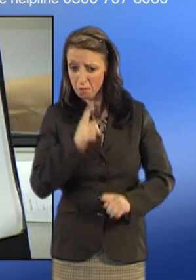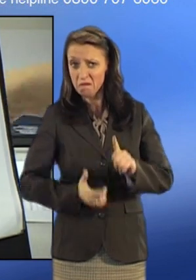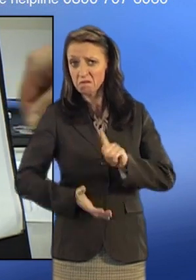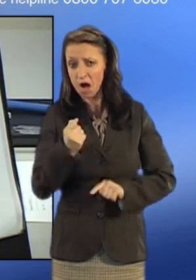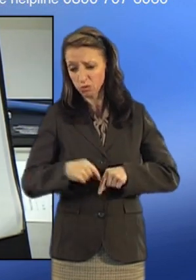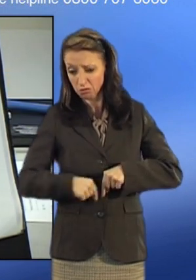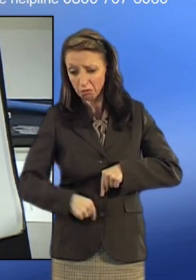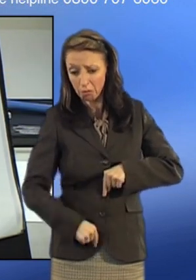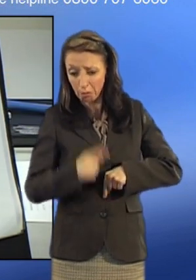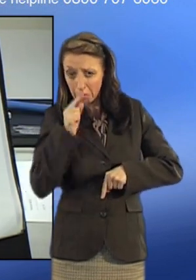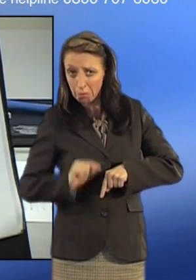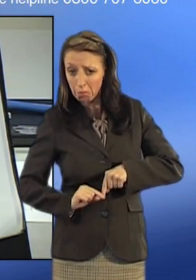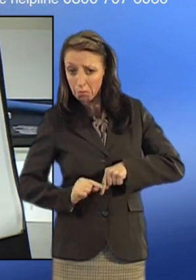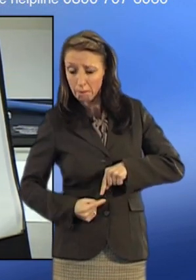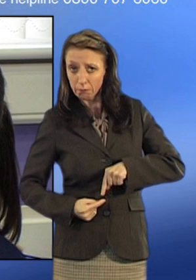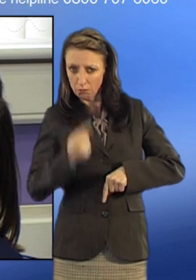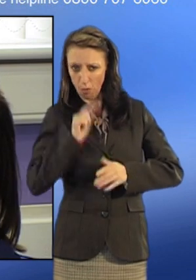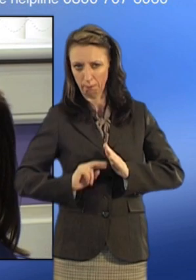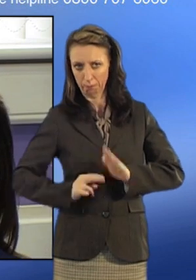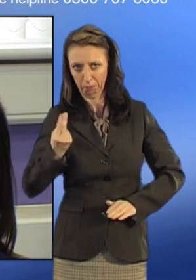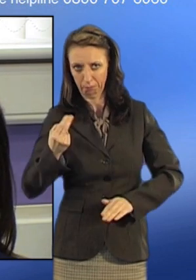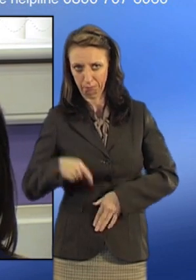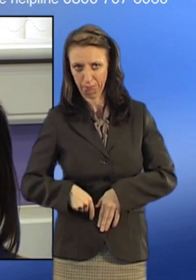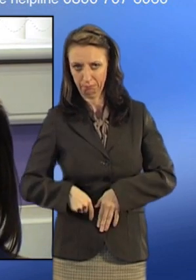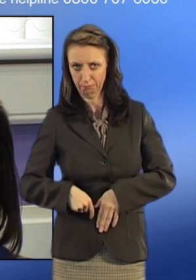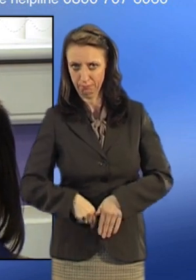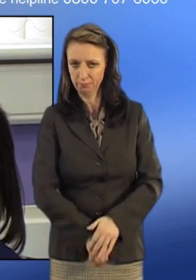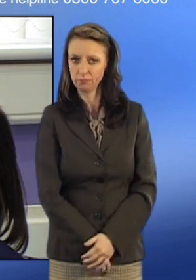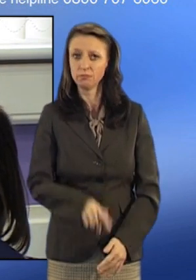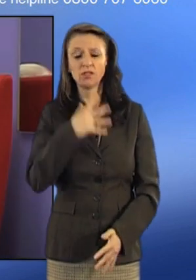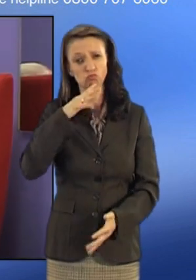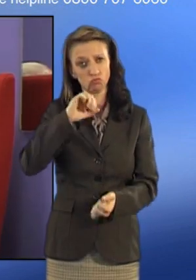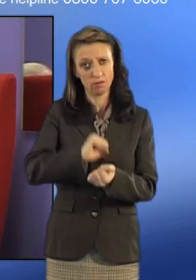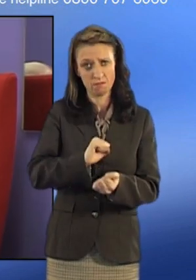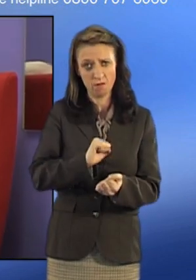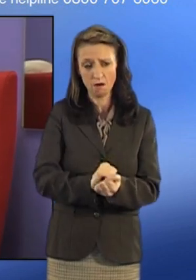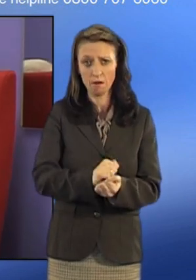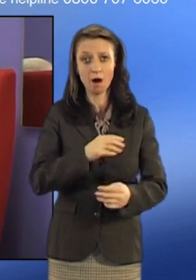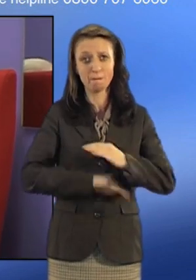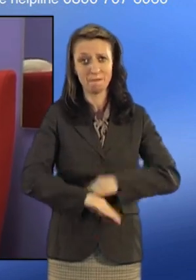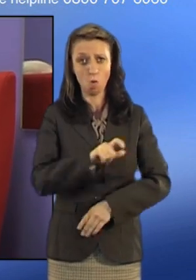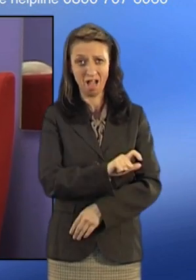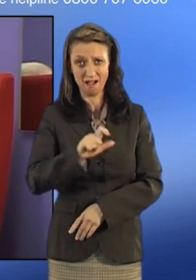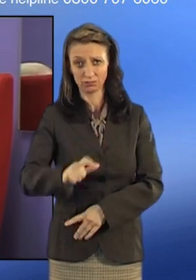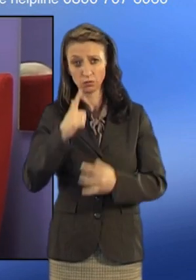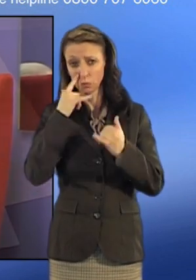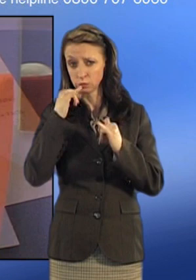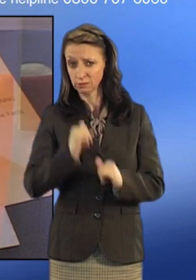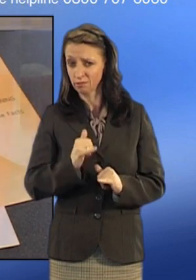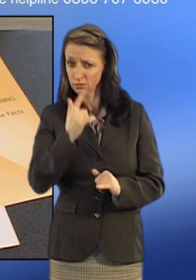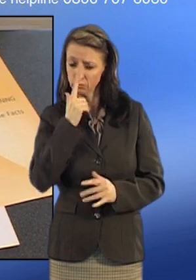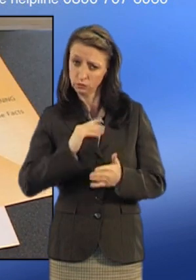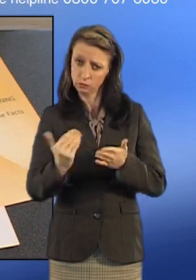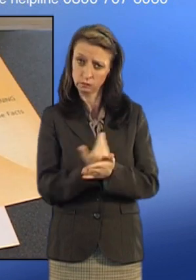be removed at that time. You don't drive, drink alcohol, sign anything. Remember, bowel cancer screening saves